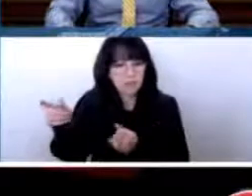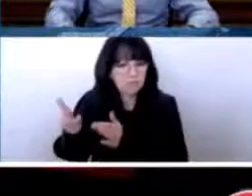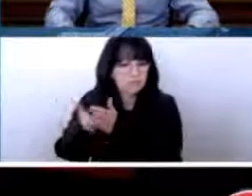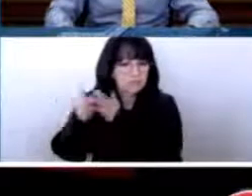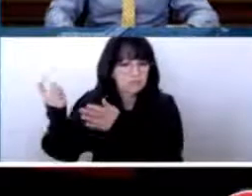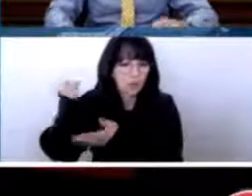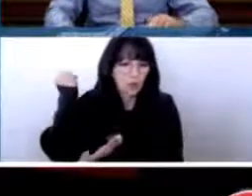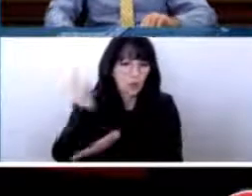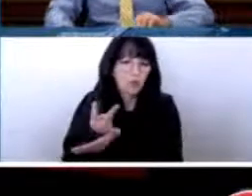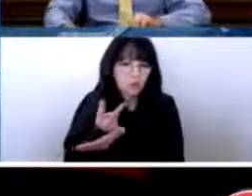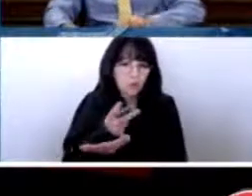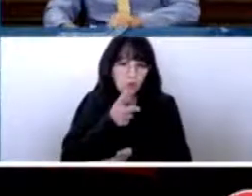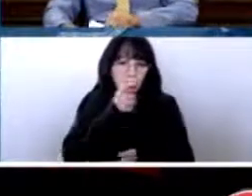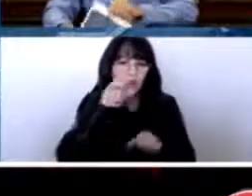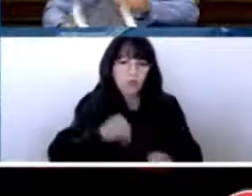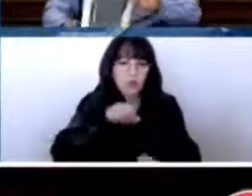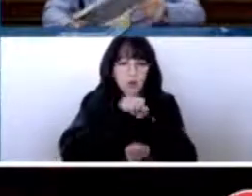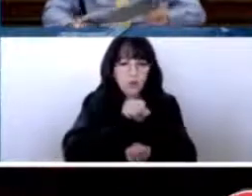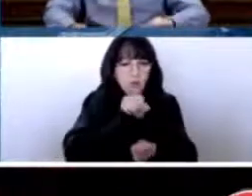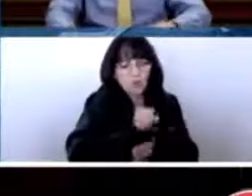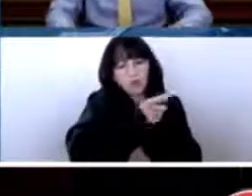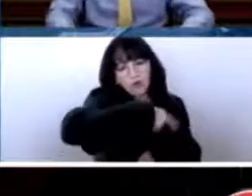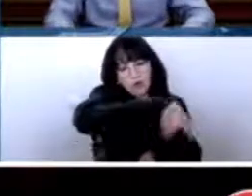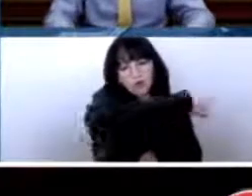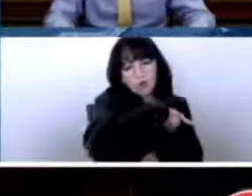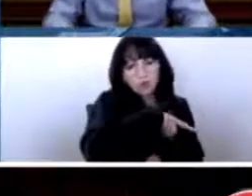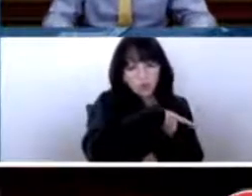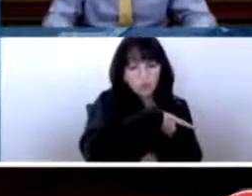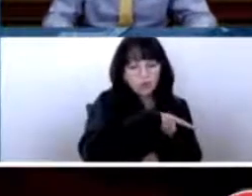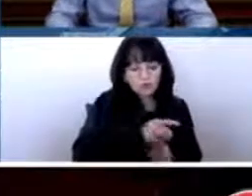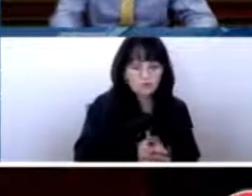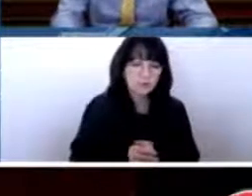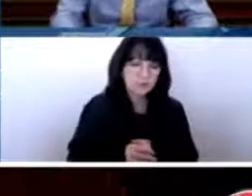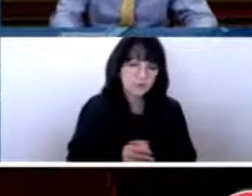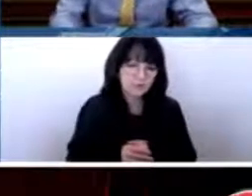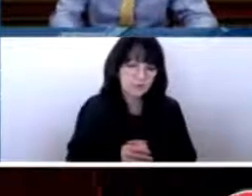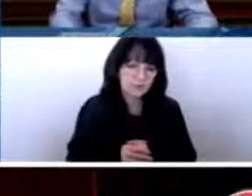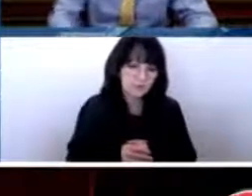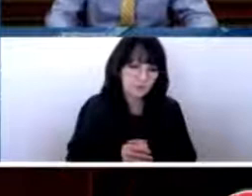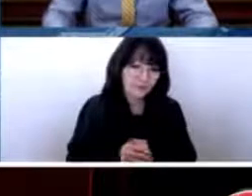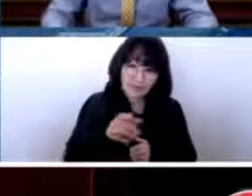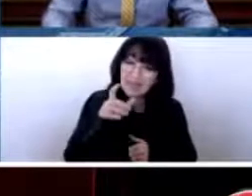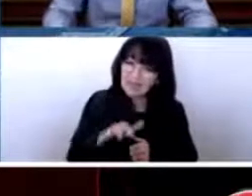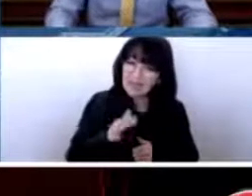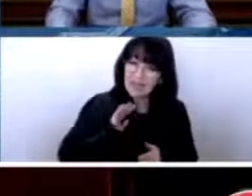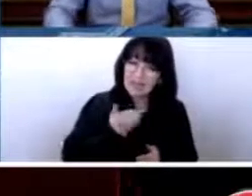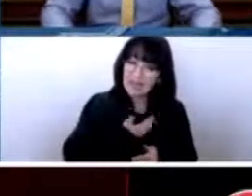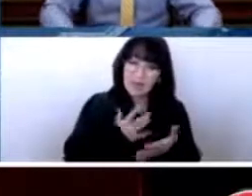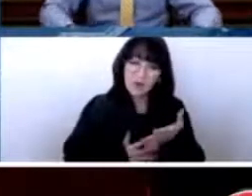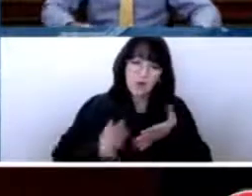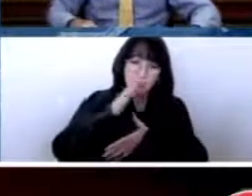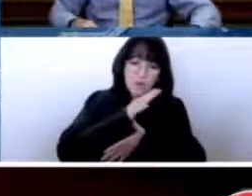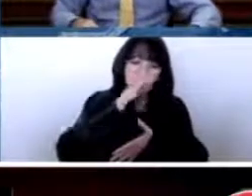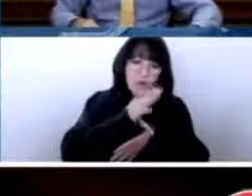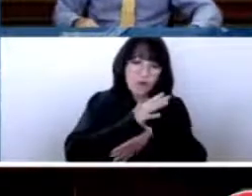hospitals will be able to discharge folks to their care. And so that's a priority as we look at our